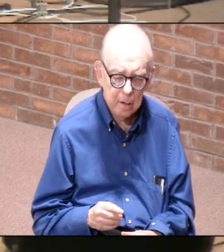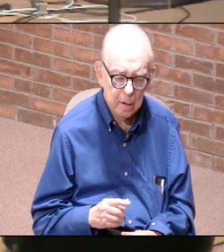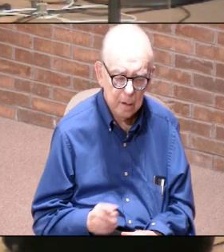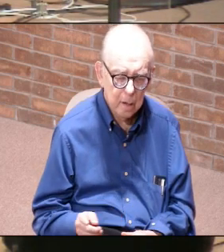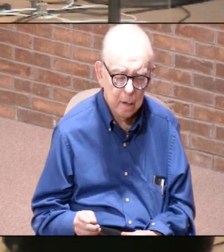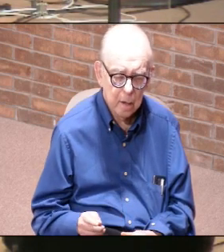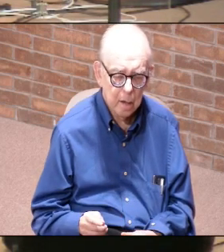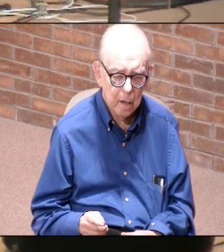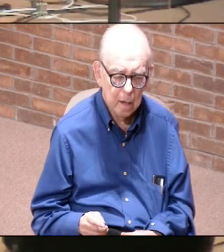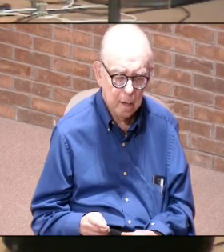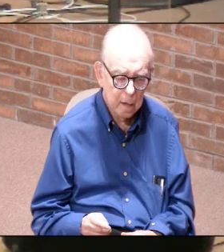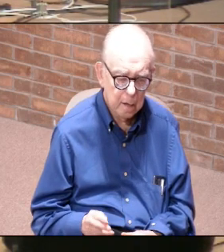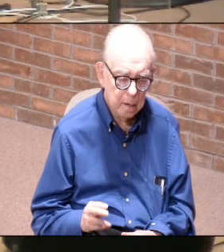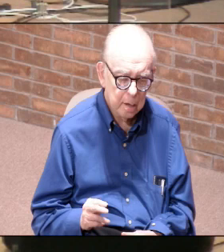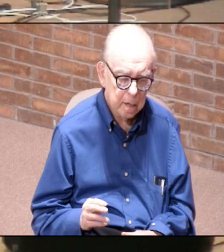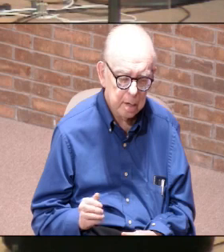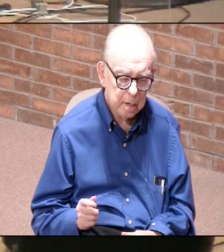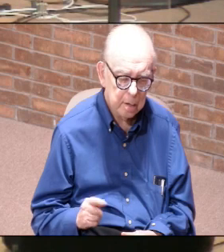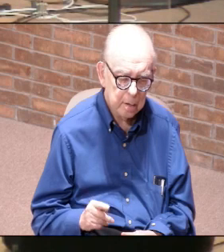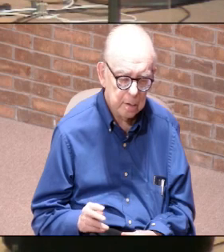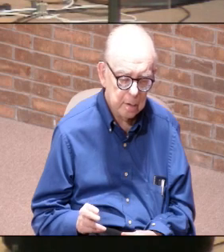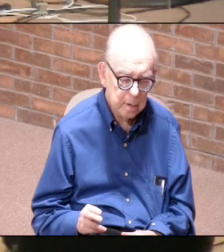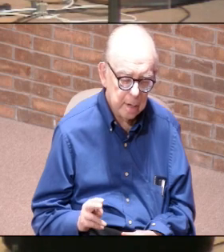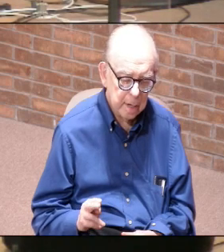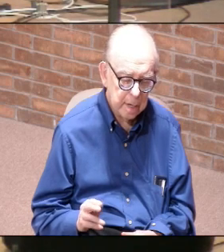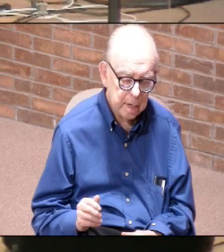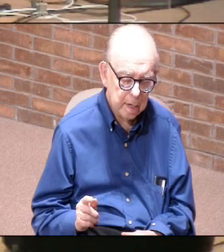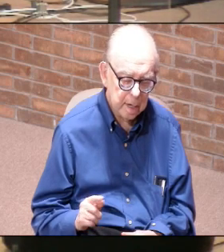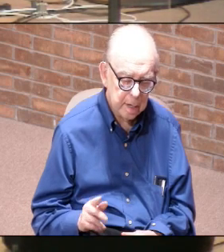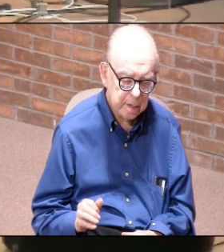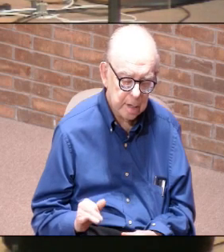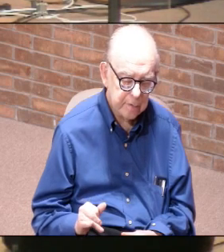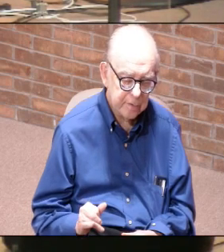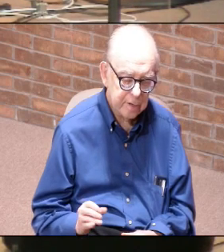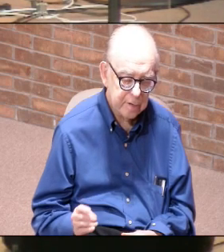they were the Nazis of that day.